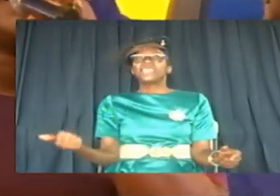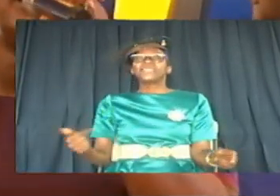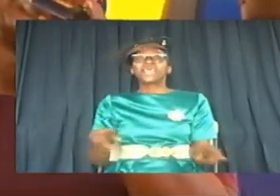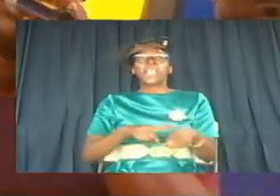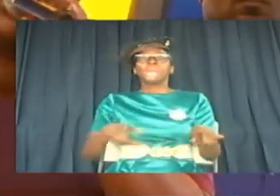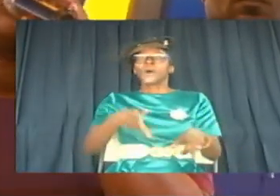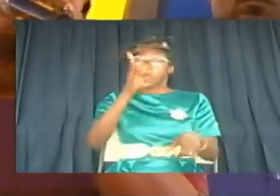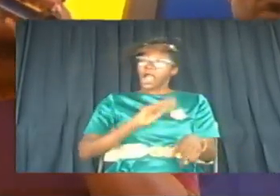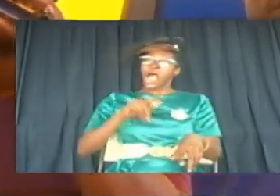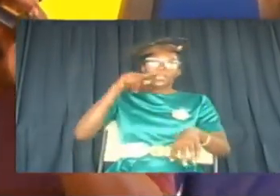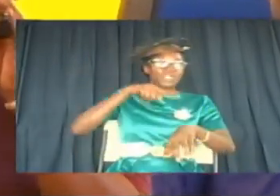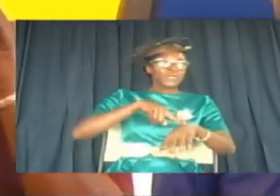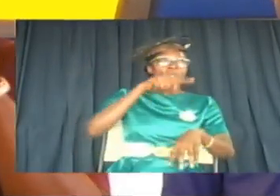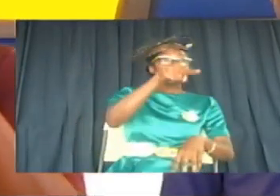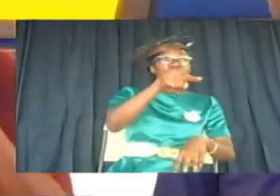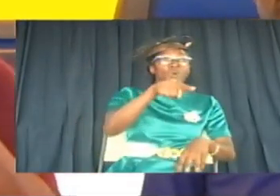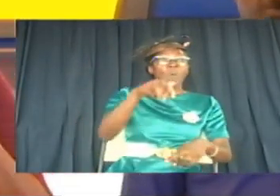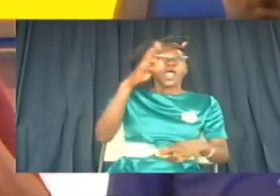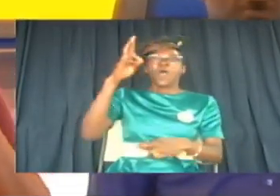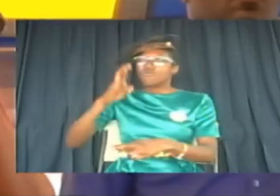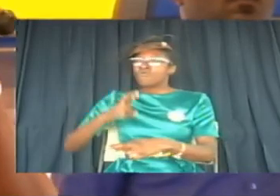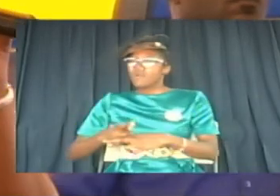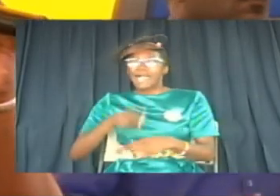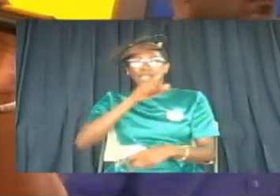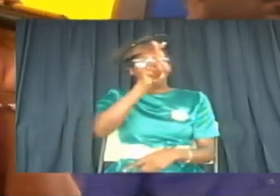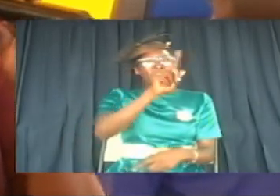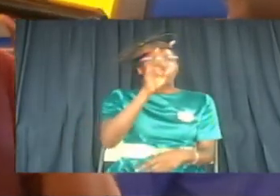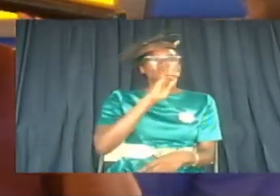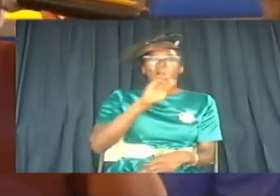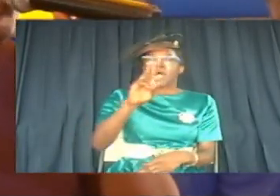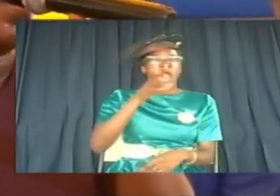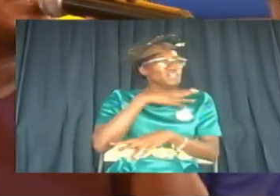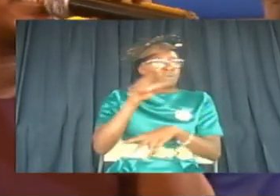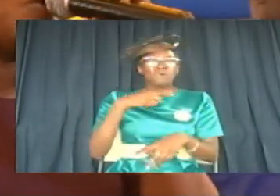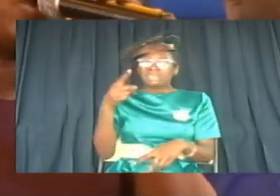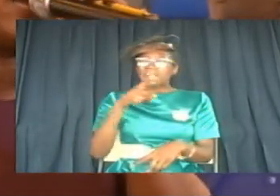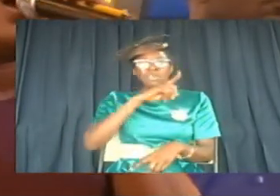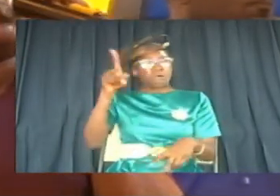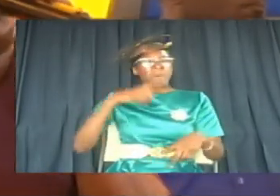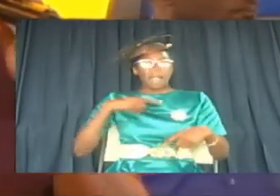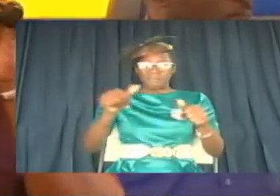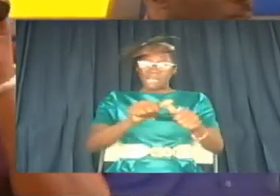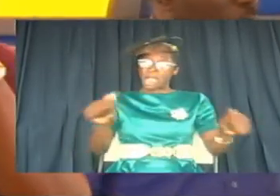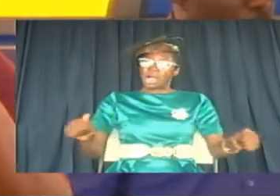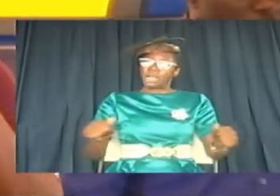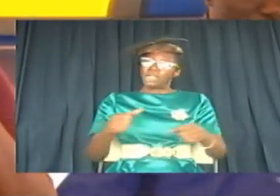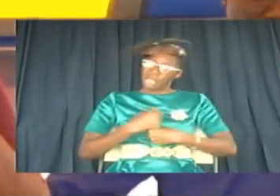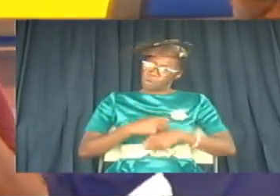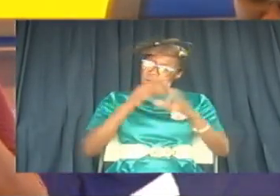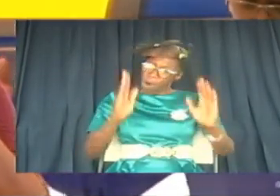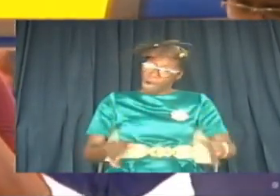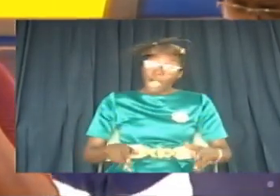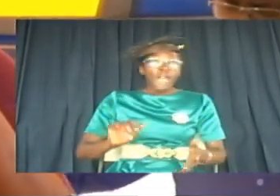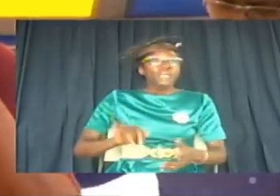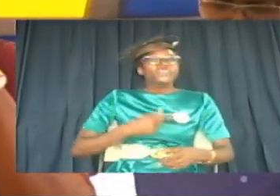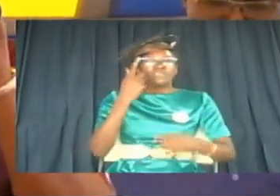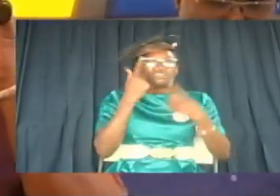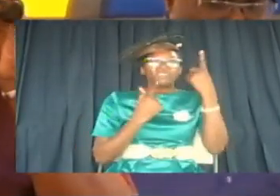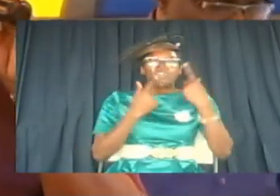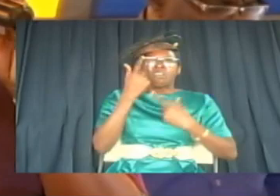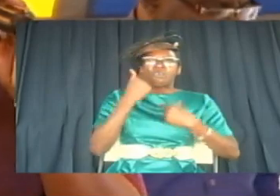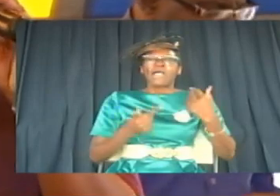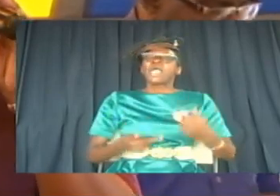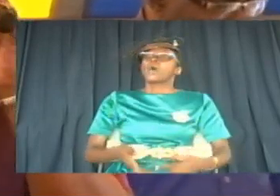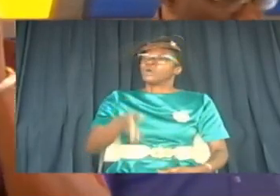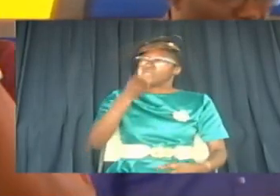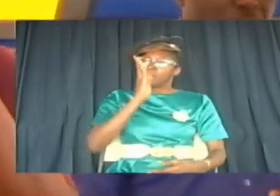God can touch you right where you are. Don't say that you don't have an altar worker. Just cry out to God from where you're